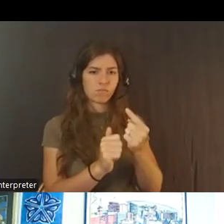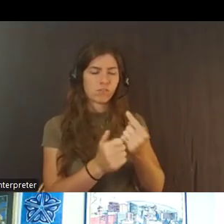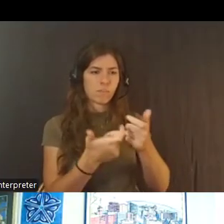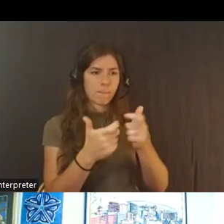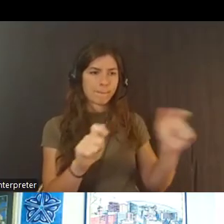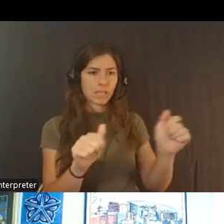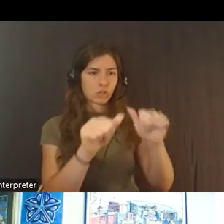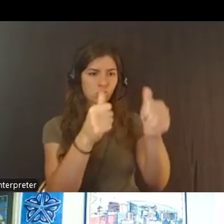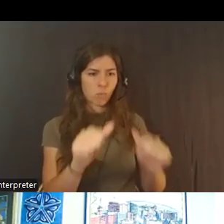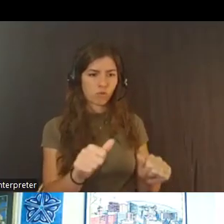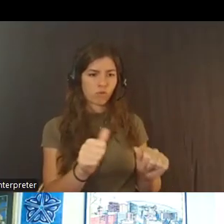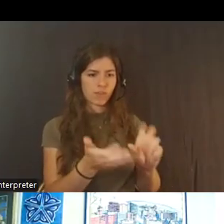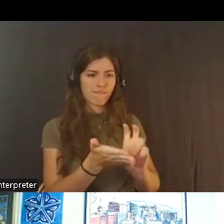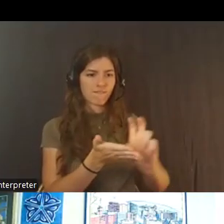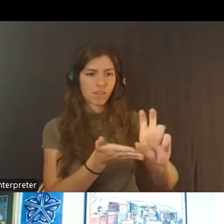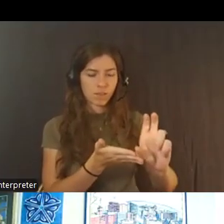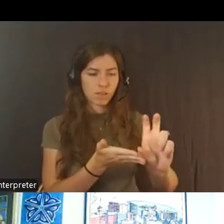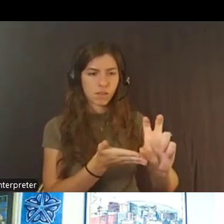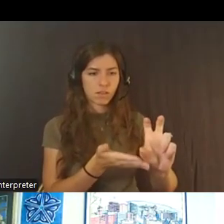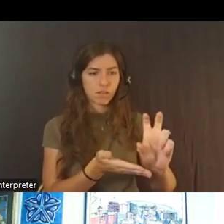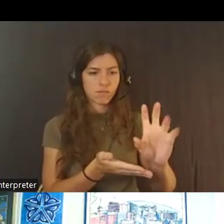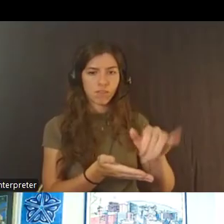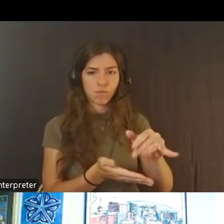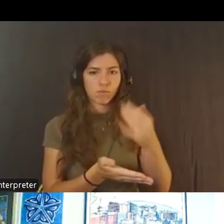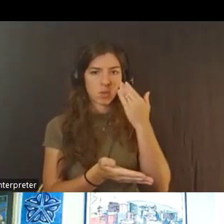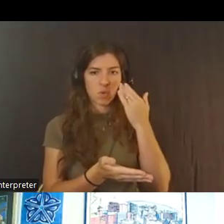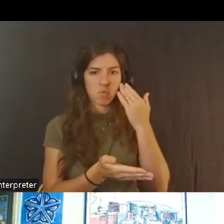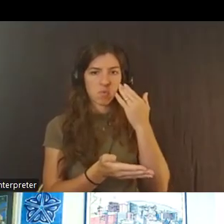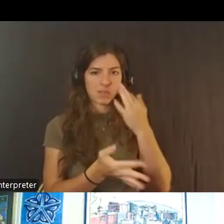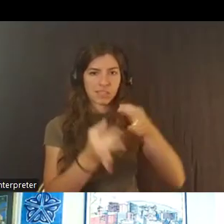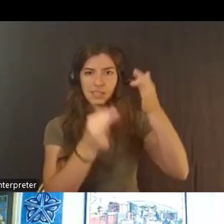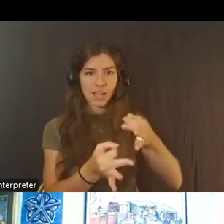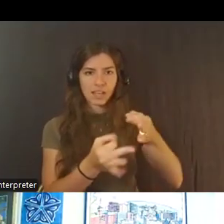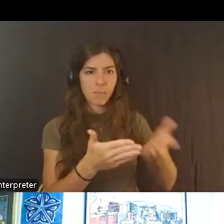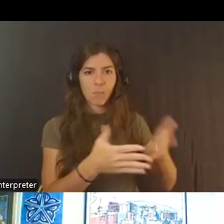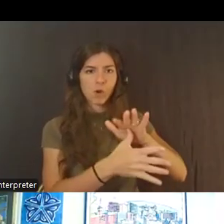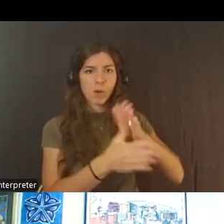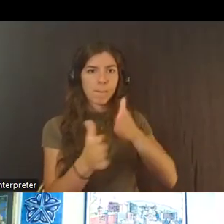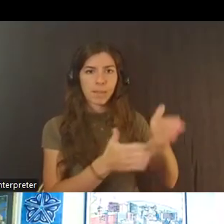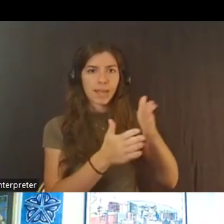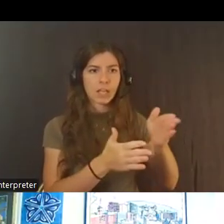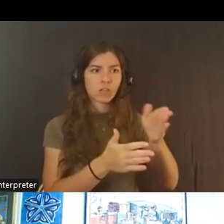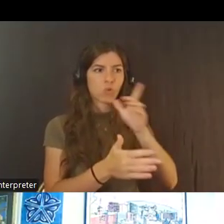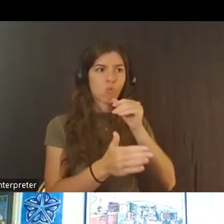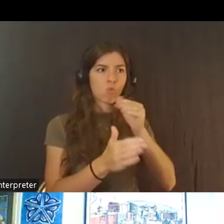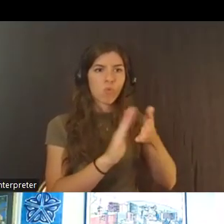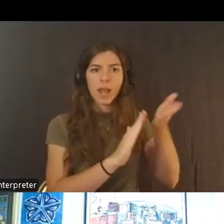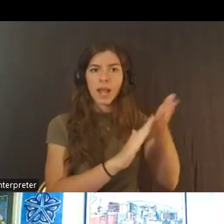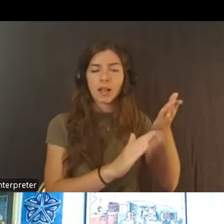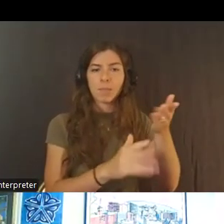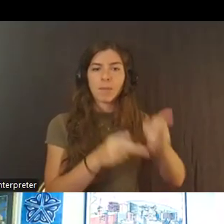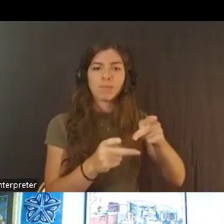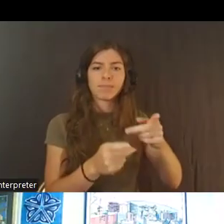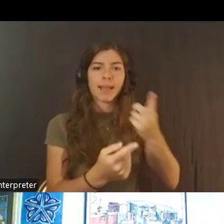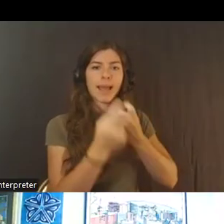sculpture investment was, made, prioritized. How was it planned? Who ran it? People keep asking Amanda and I